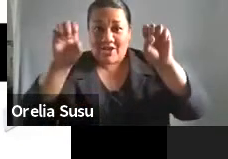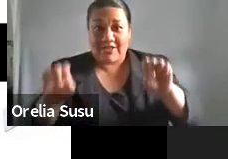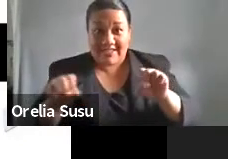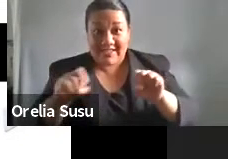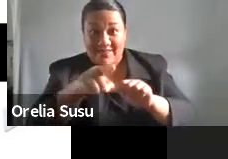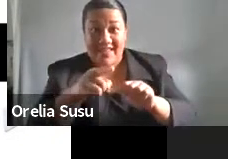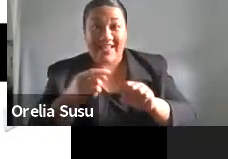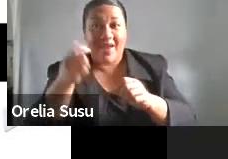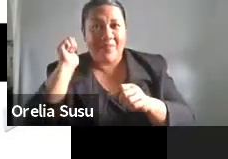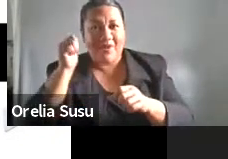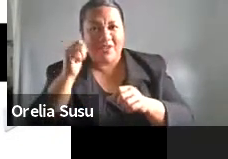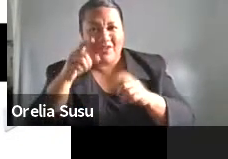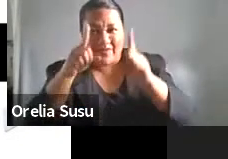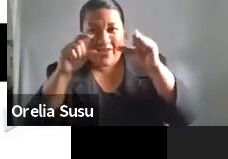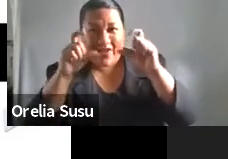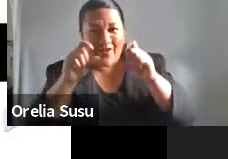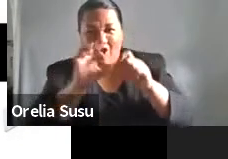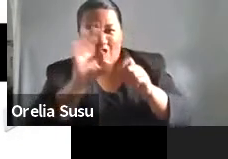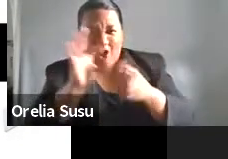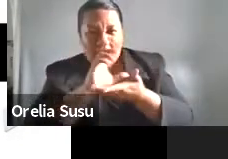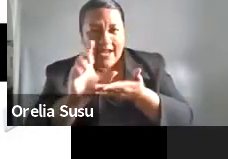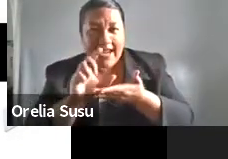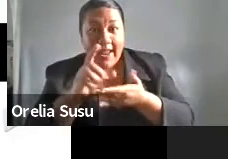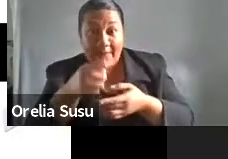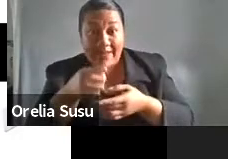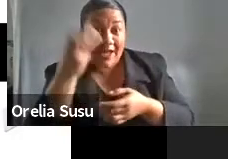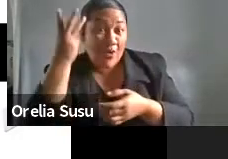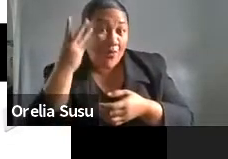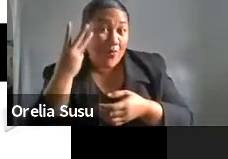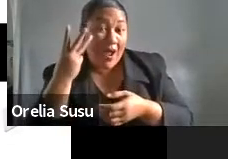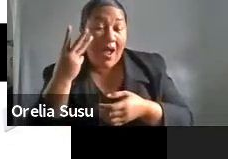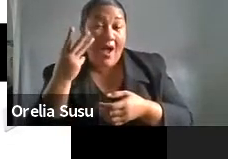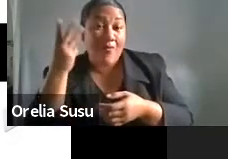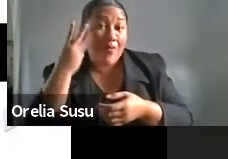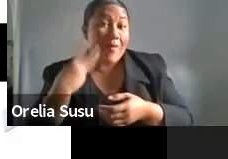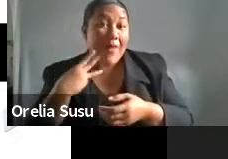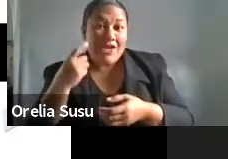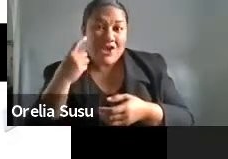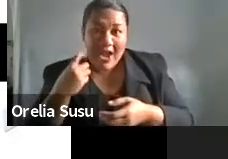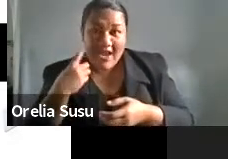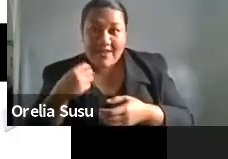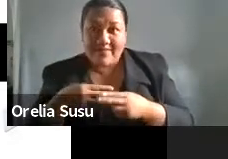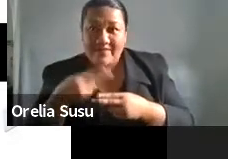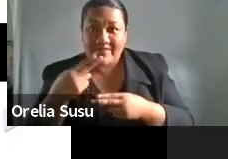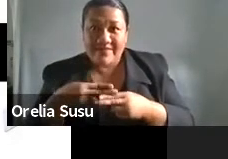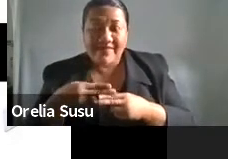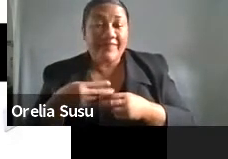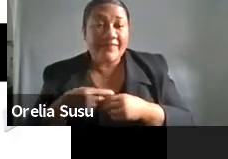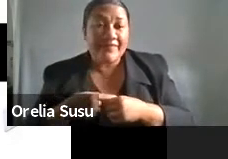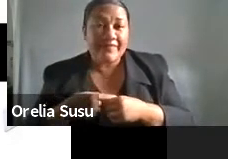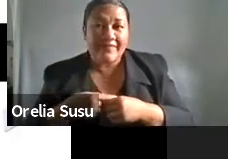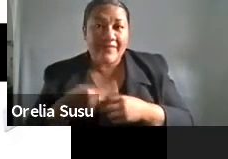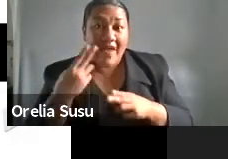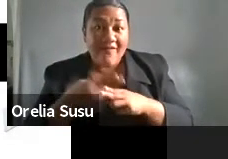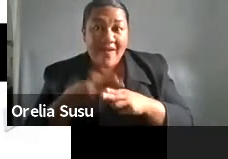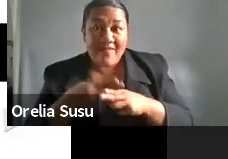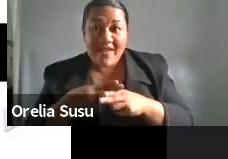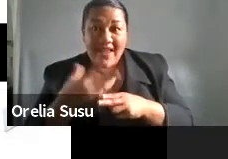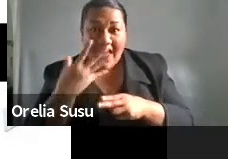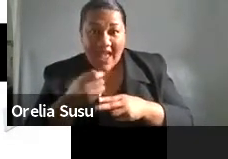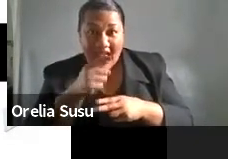try and protect the Kuta farming and if you have no about this special kind of farming, it's about this